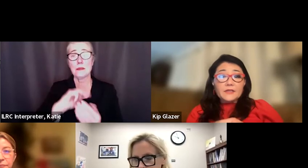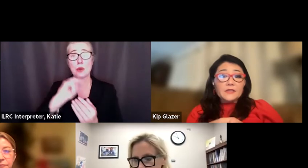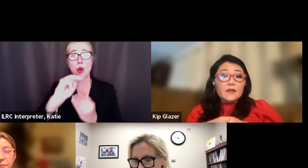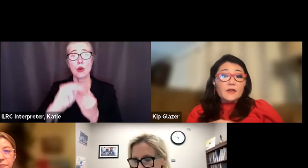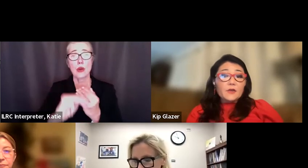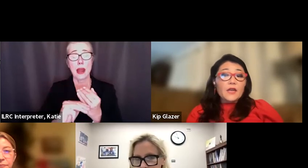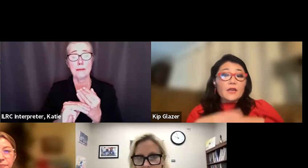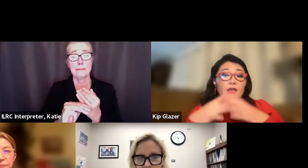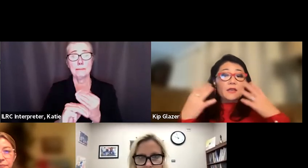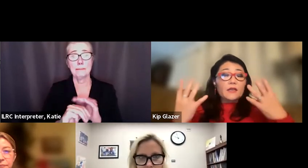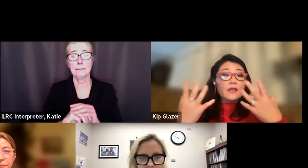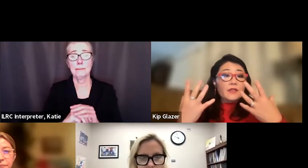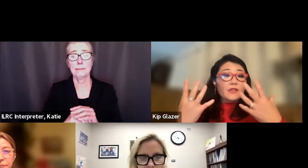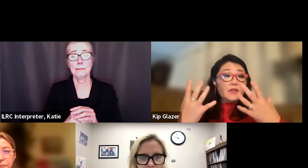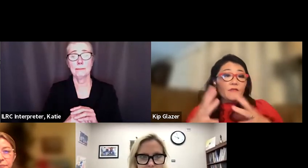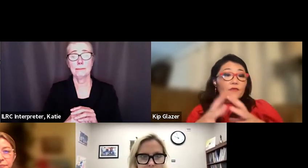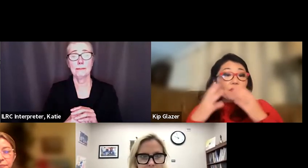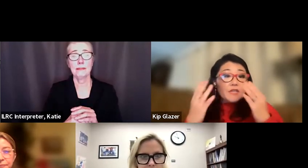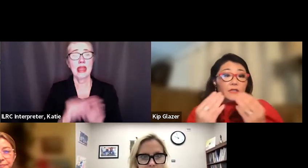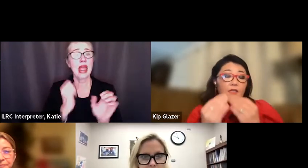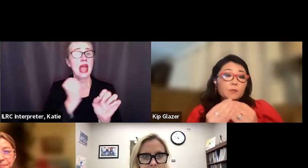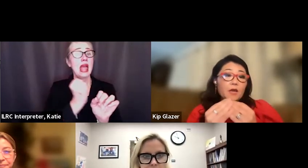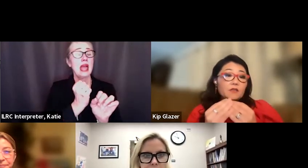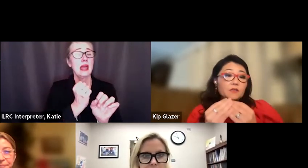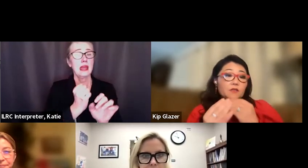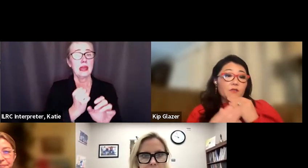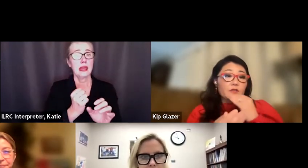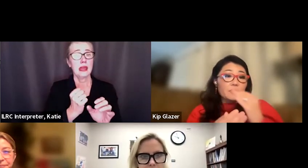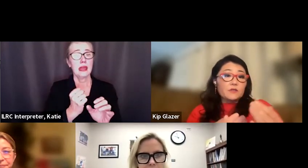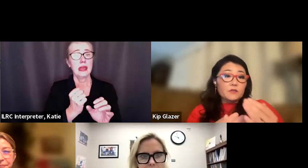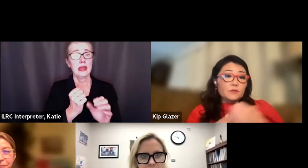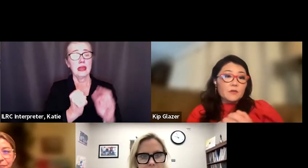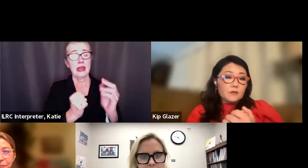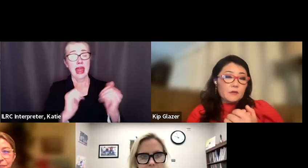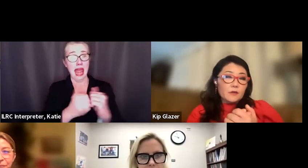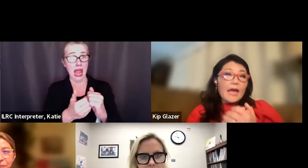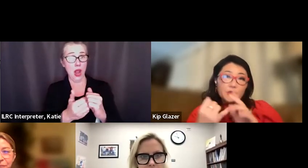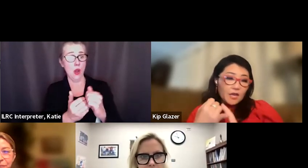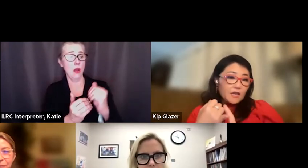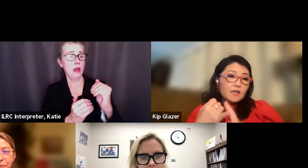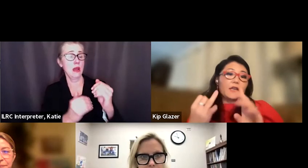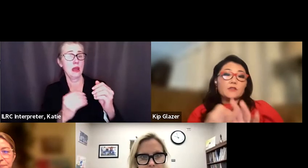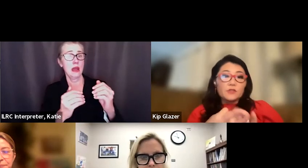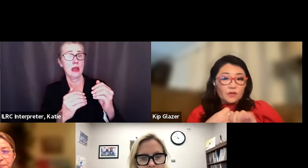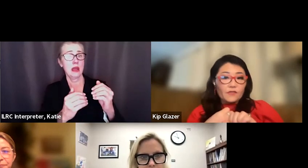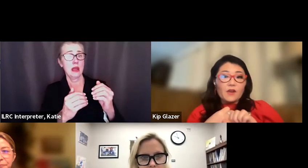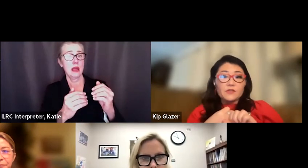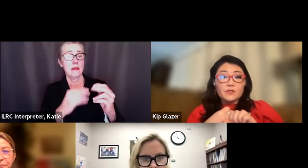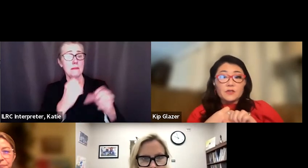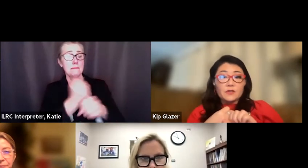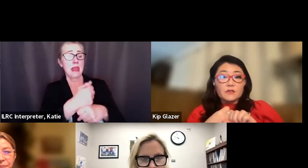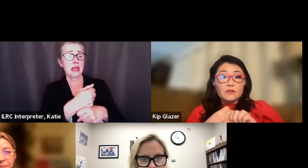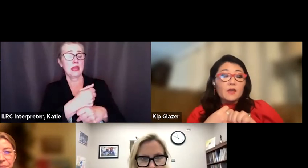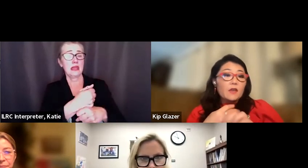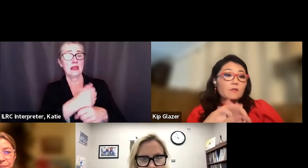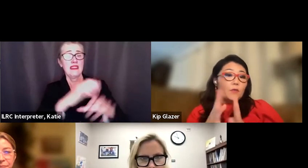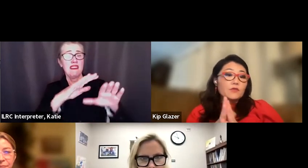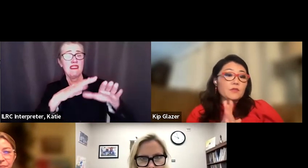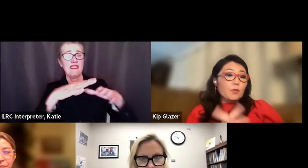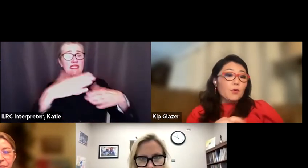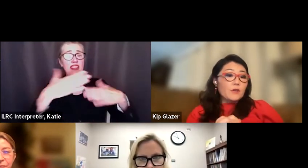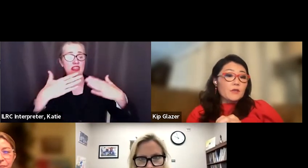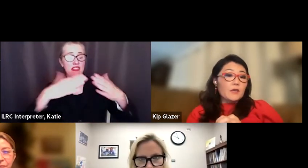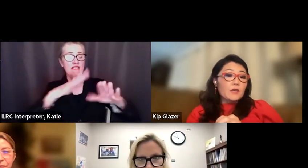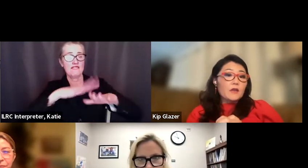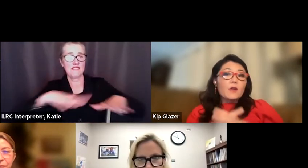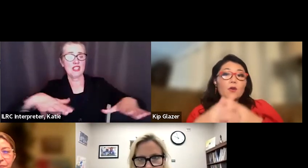well as creating the physical space to continue educating and serving our students and